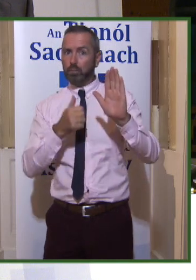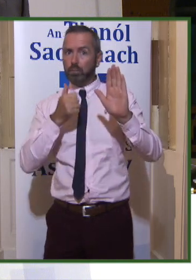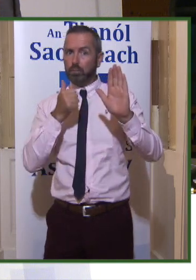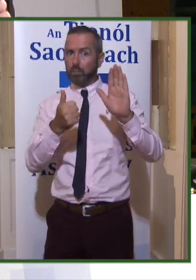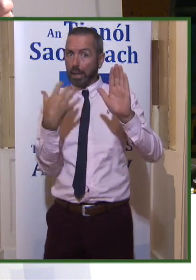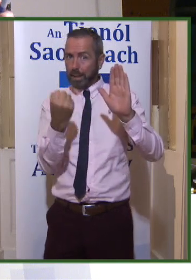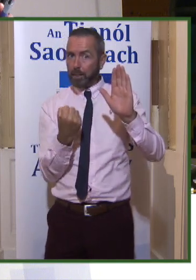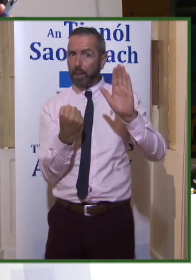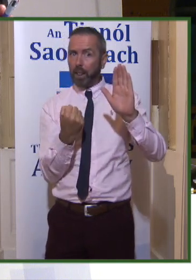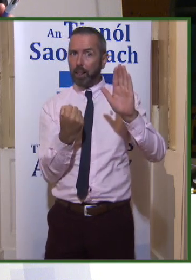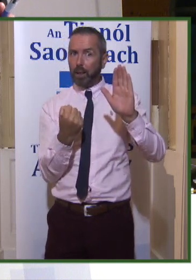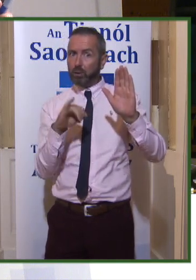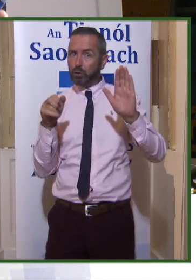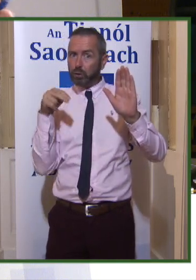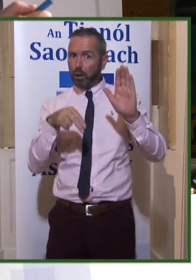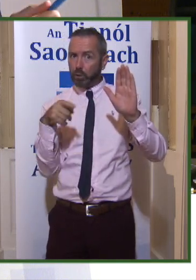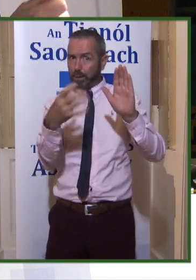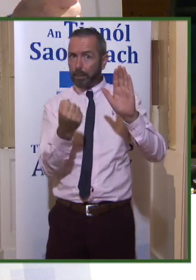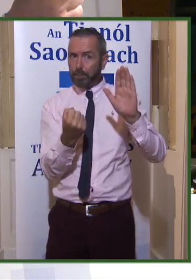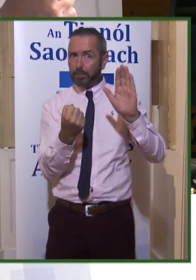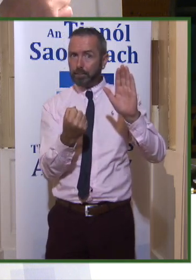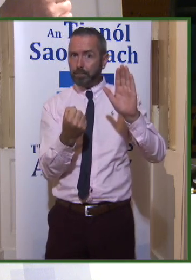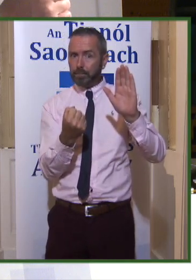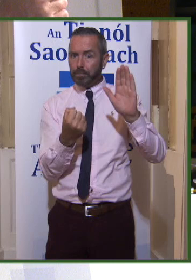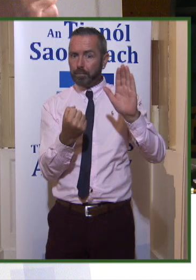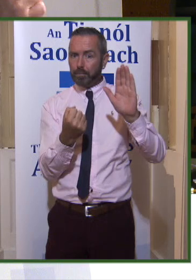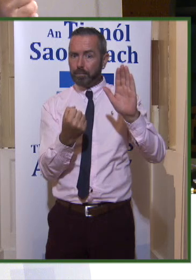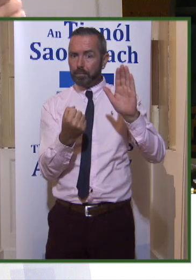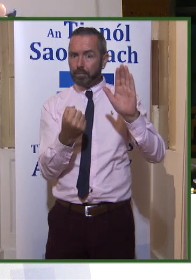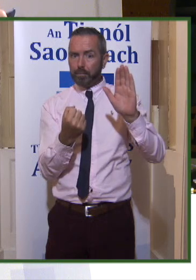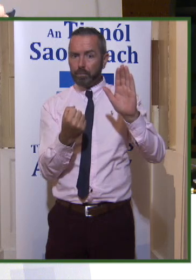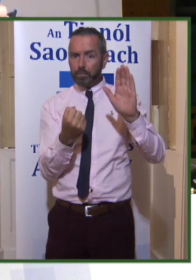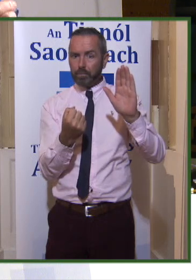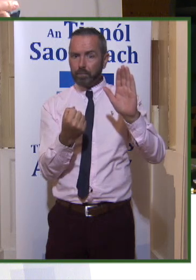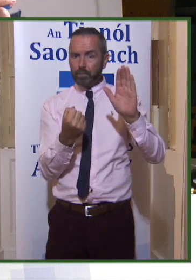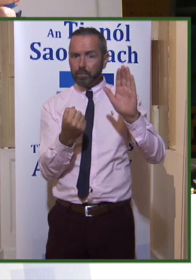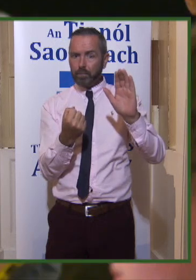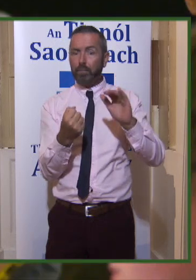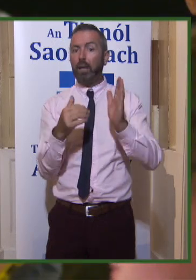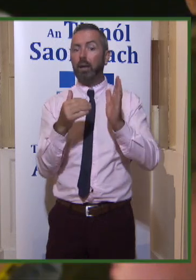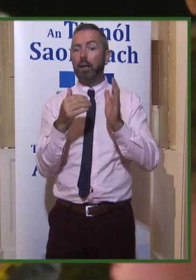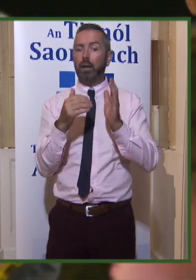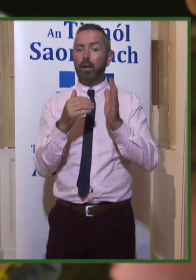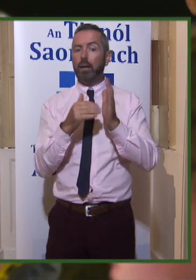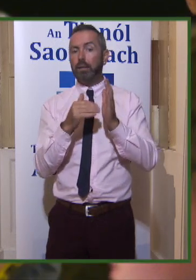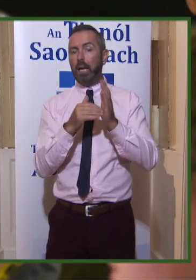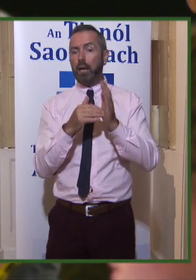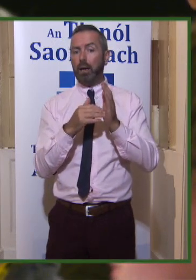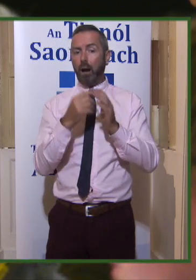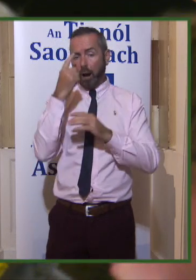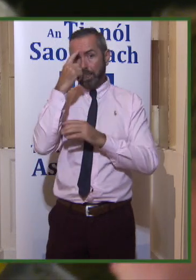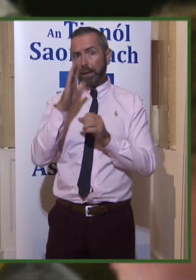Is that acceptable, John? Is that John? Just I will go to 9 in a sec. John, are you? Yeah, I think that covers